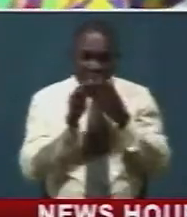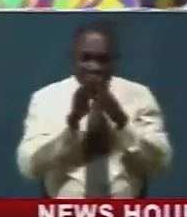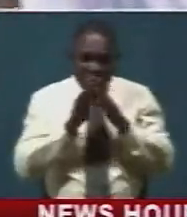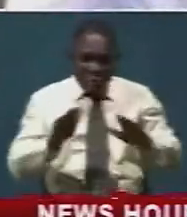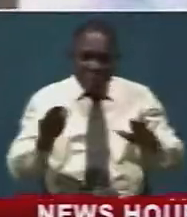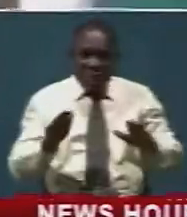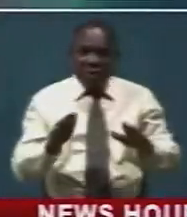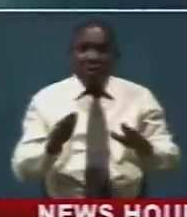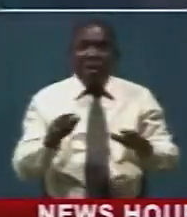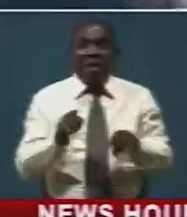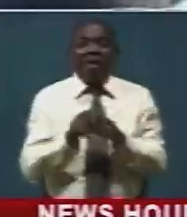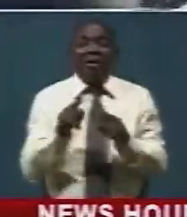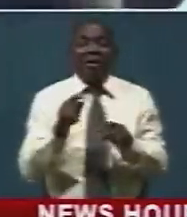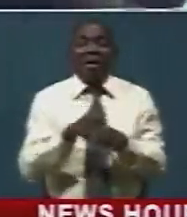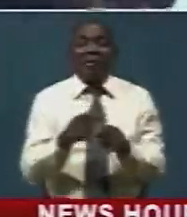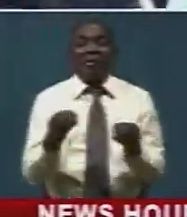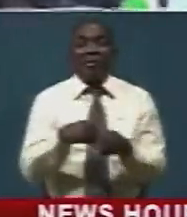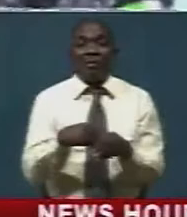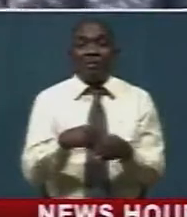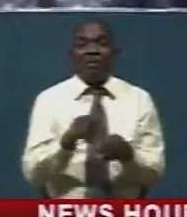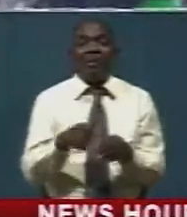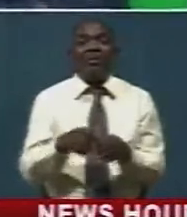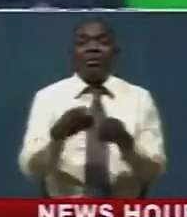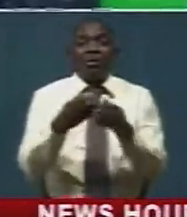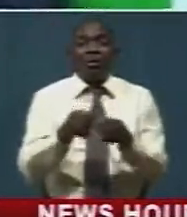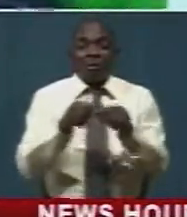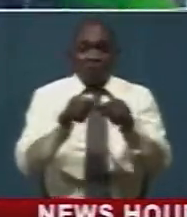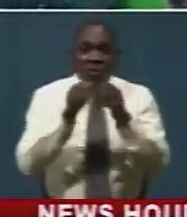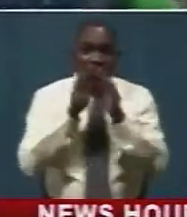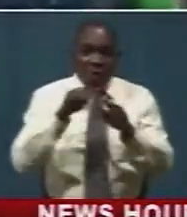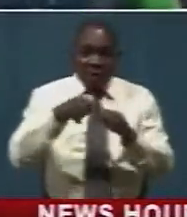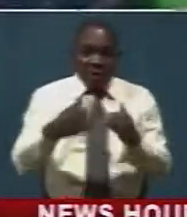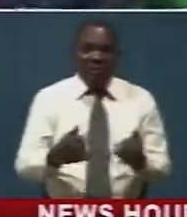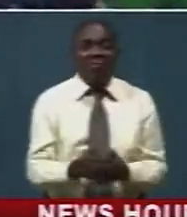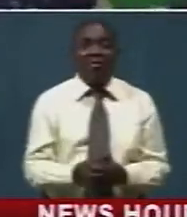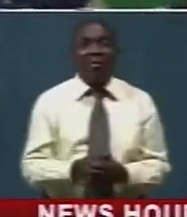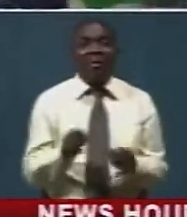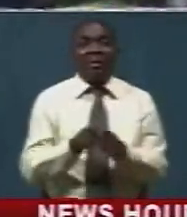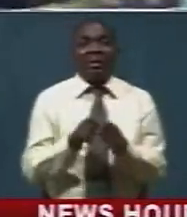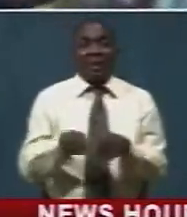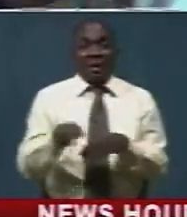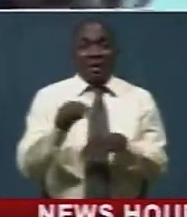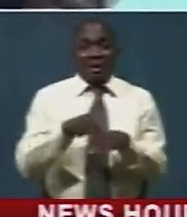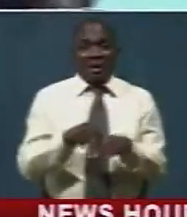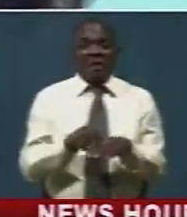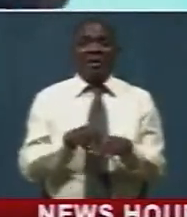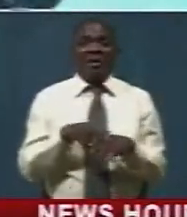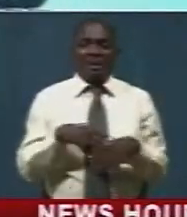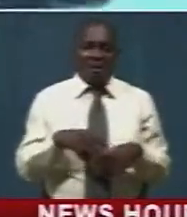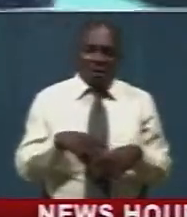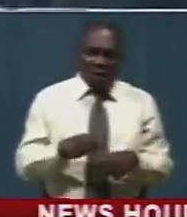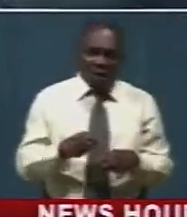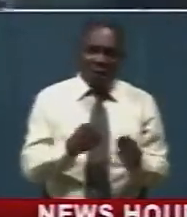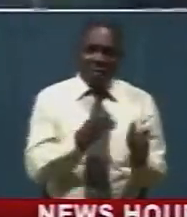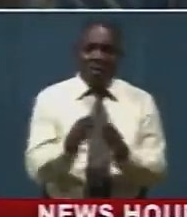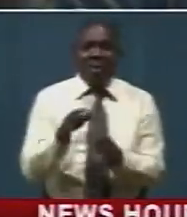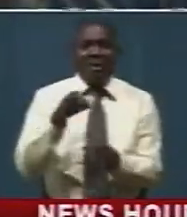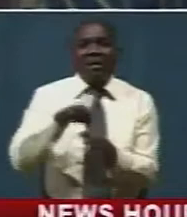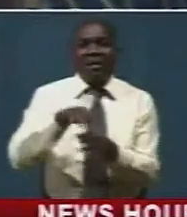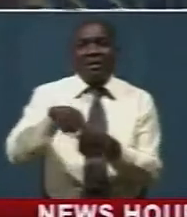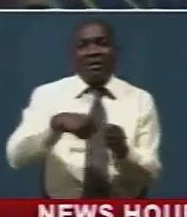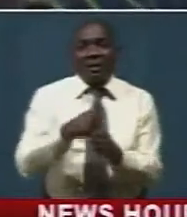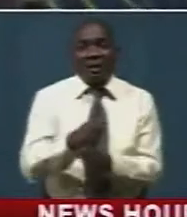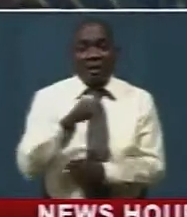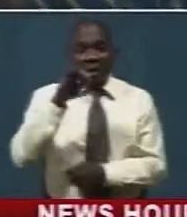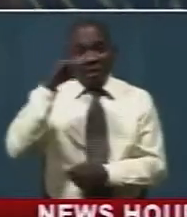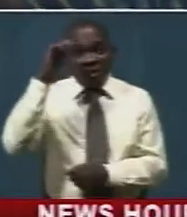manner while in office and to further call for peace this time around as the nation gravitates towards elections. Mr.